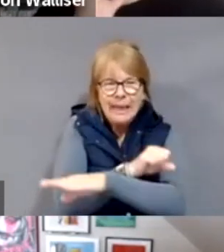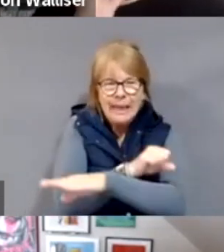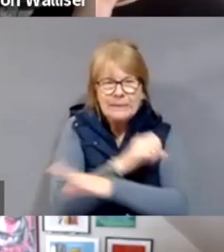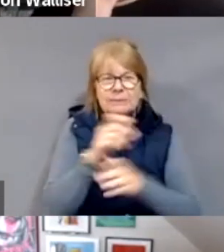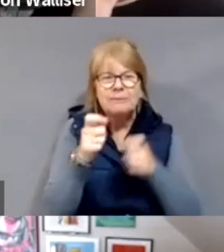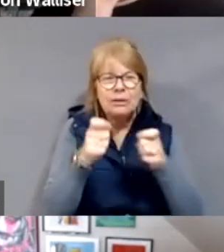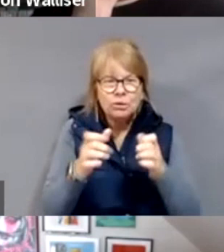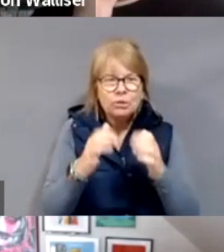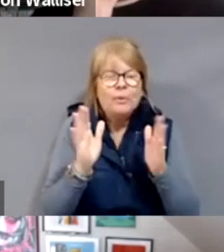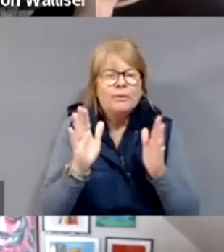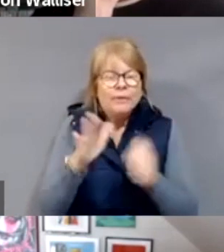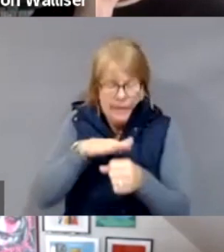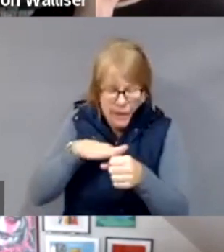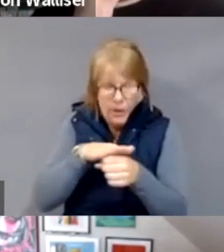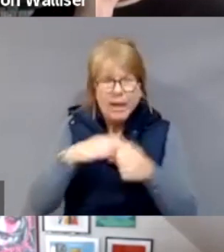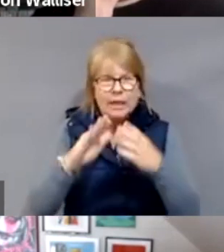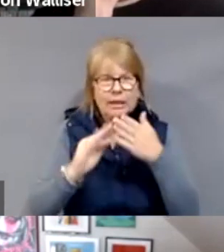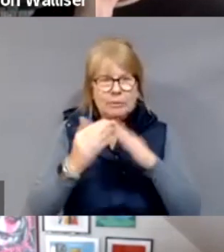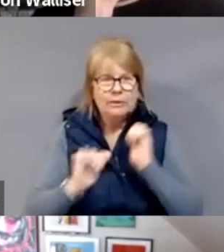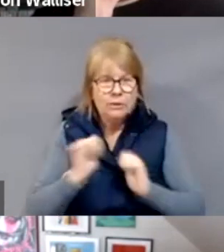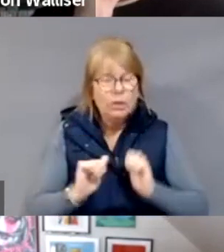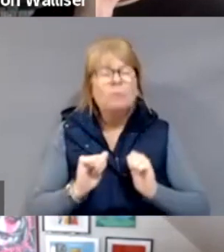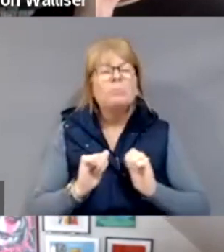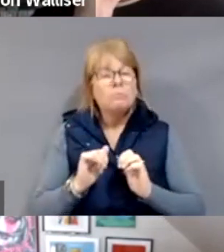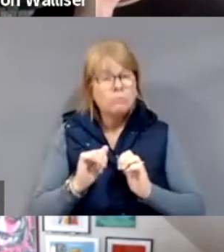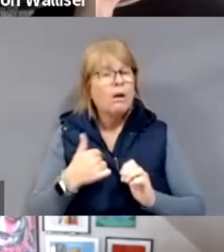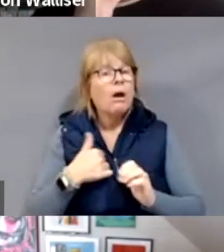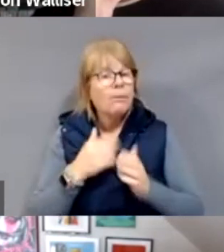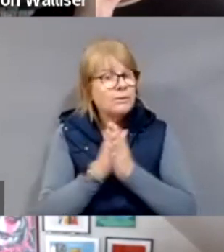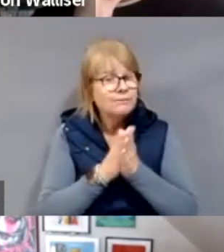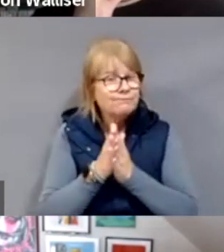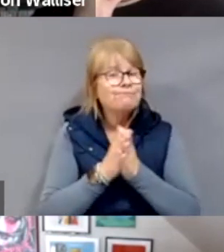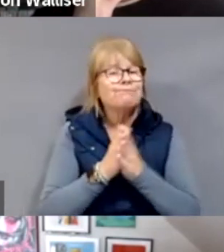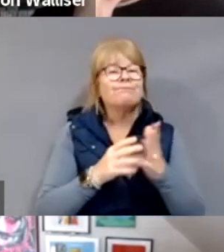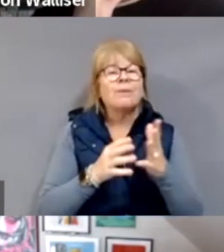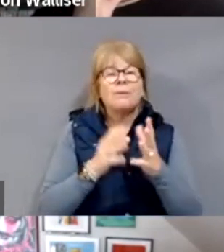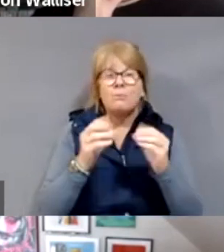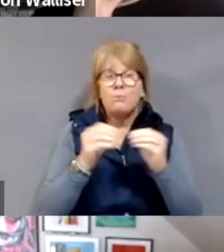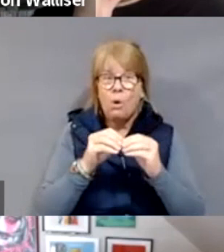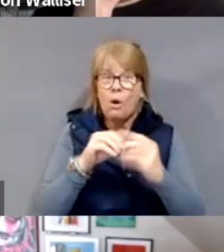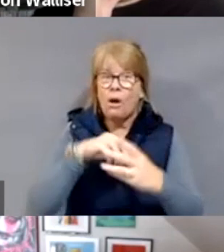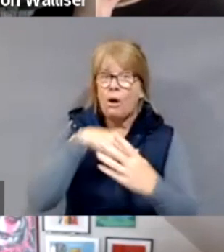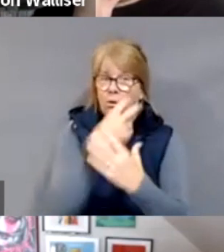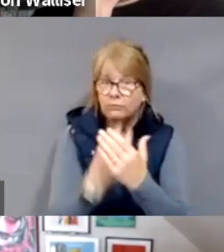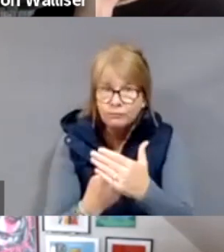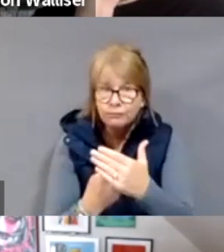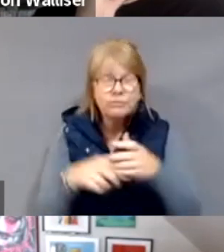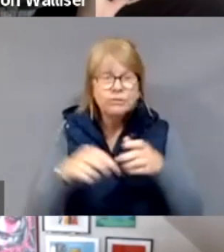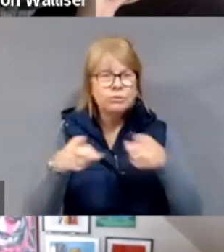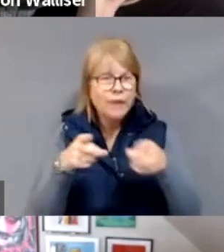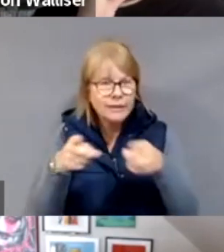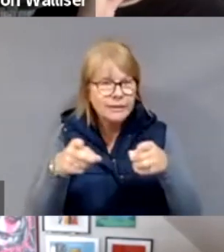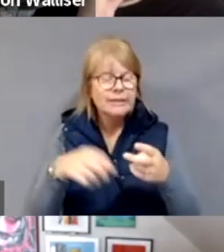local community theater group, and it's something that I'd be interested in pursuing more professionally, and directing as well